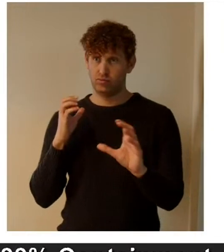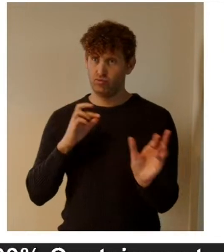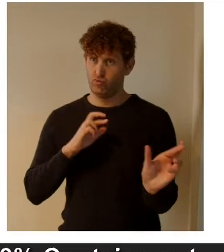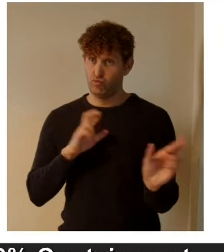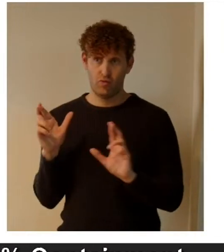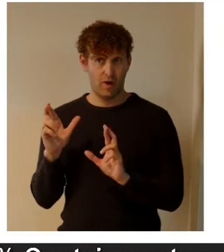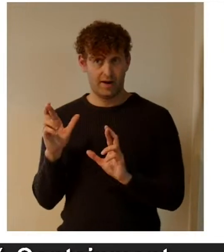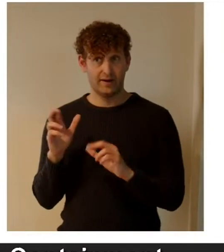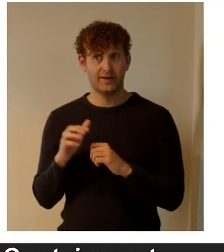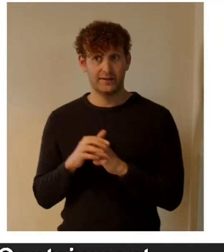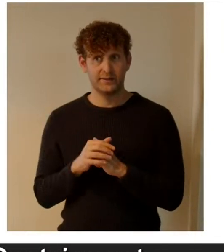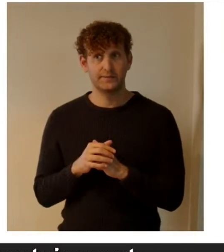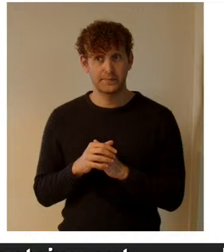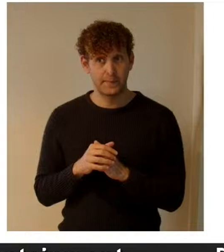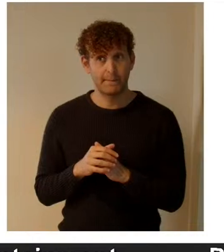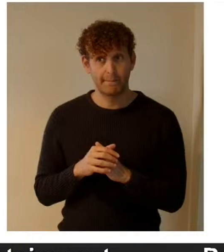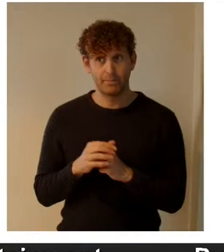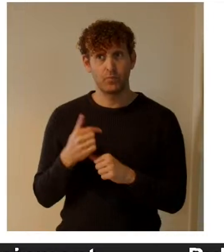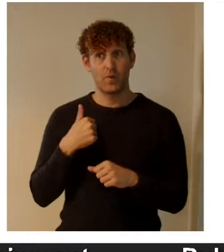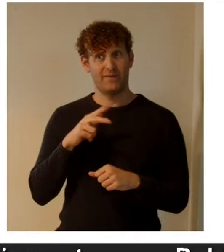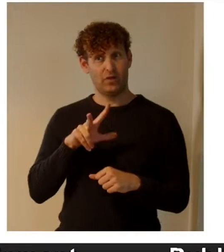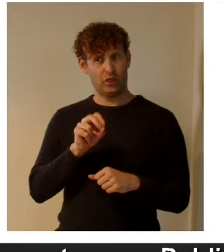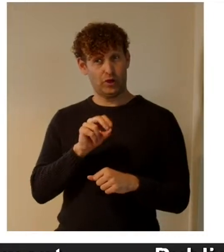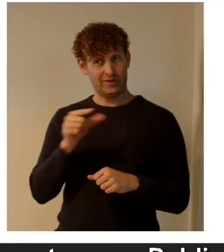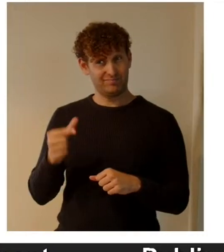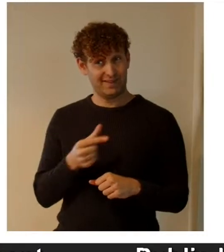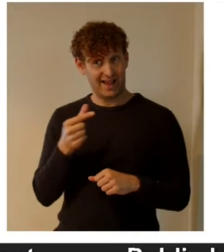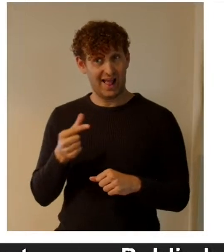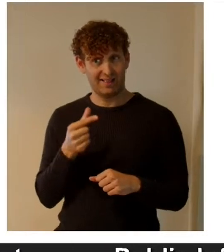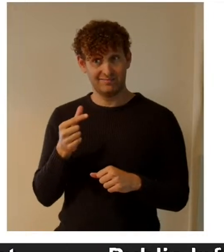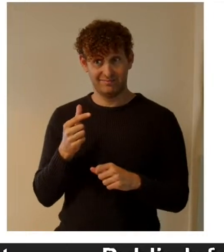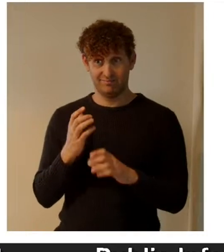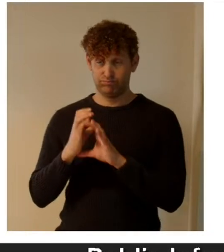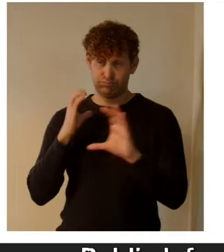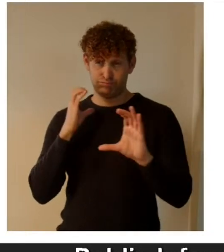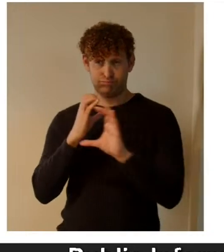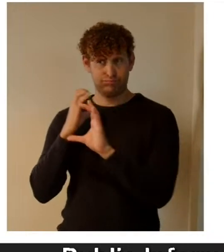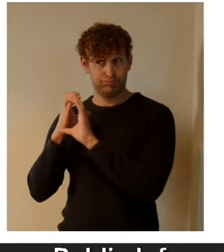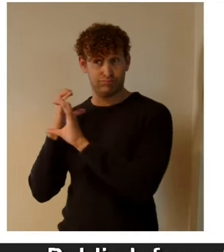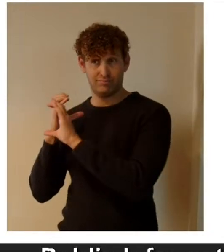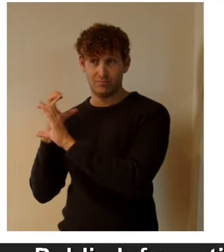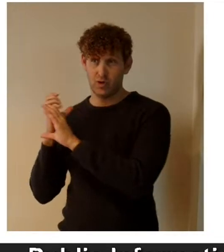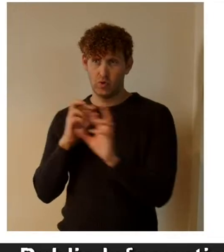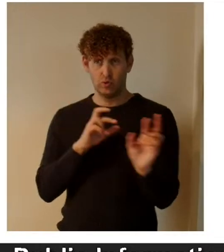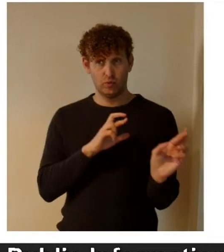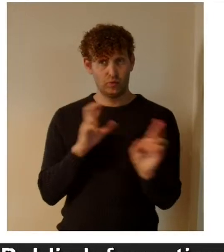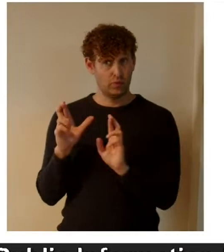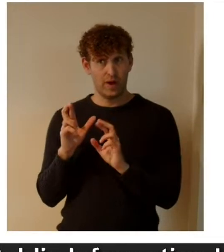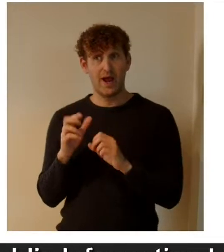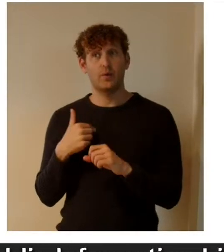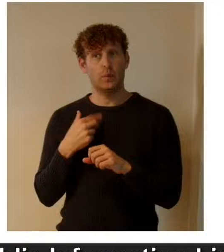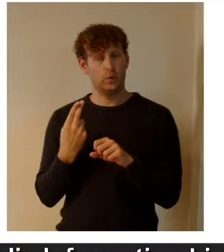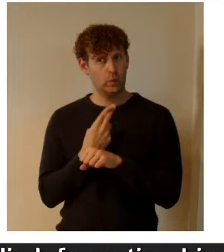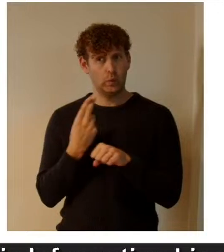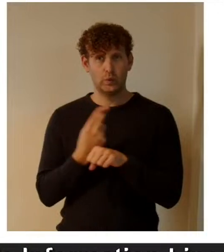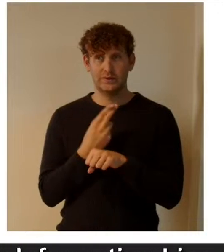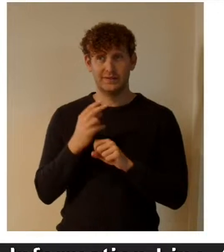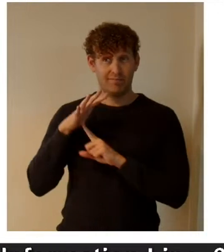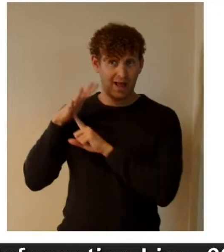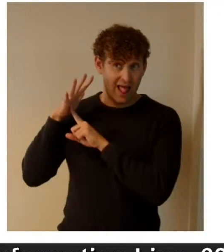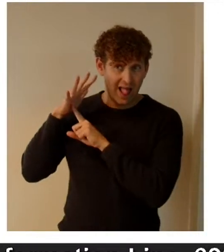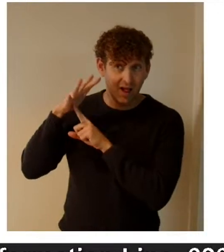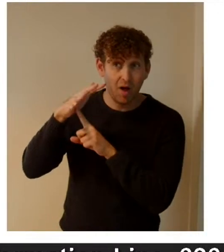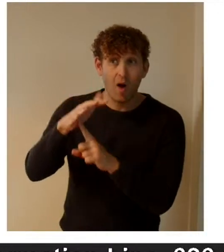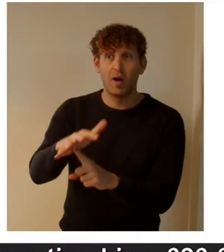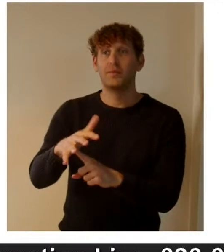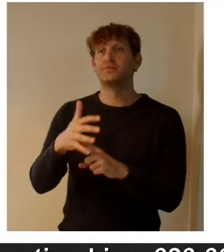have 30 gallons of portable tanks set up throughout the community. We've been flying aircraft, both helicopters and fixed wing